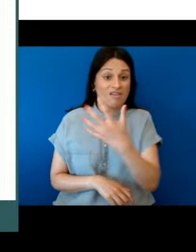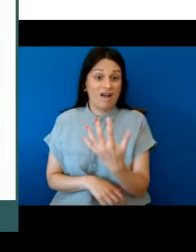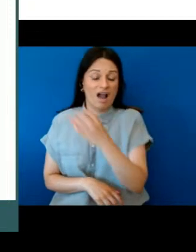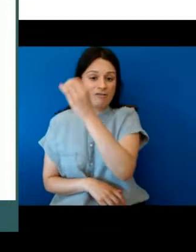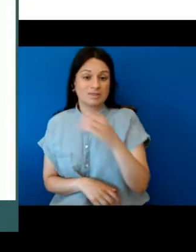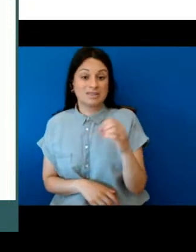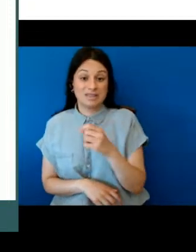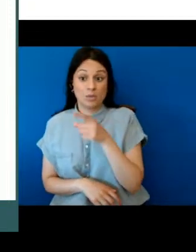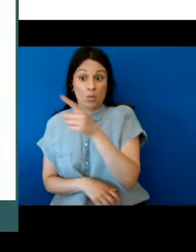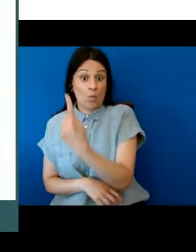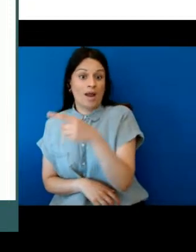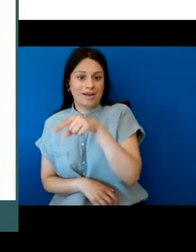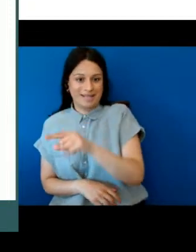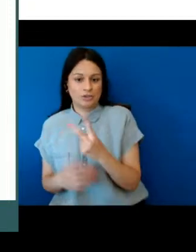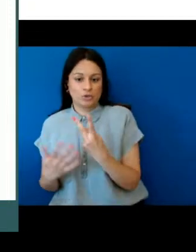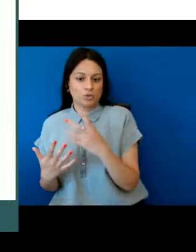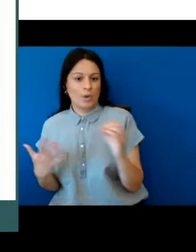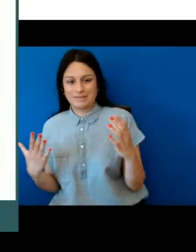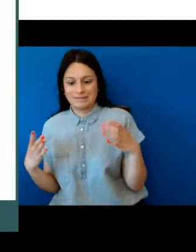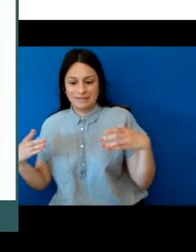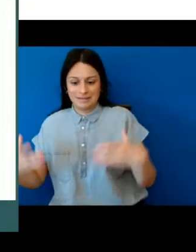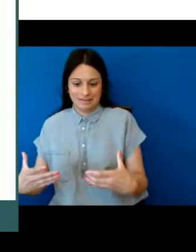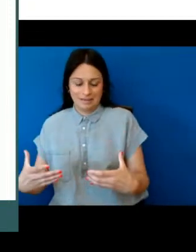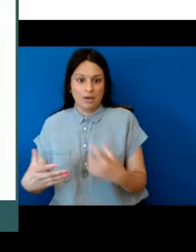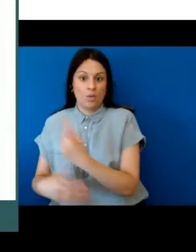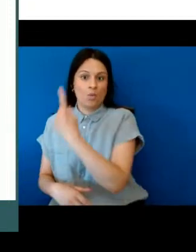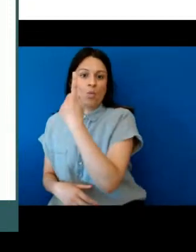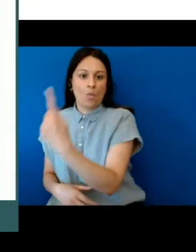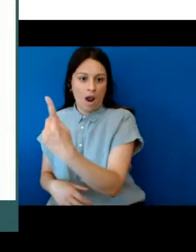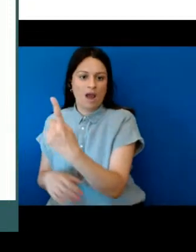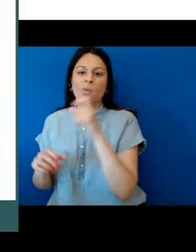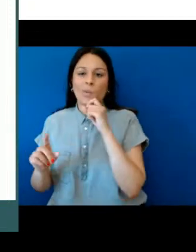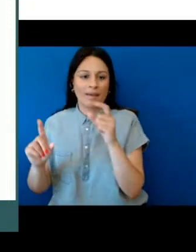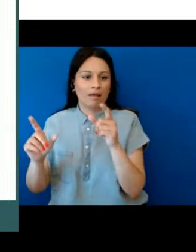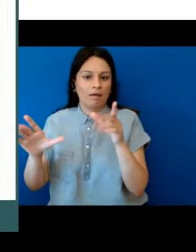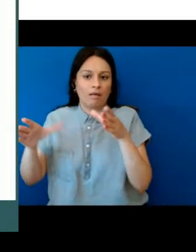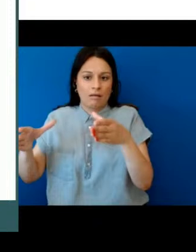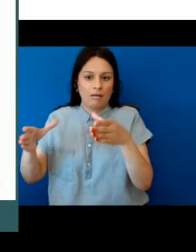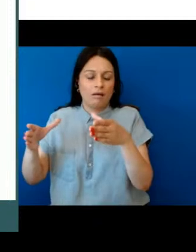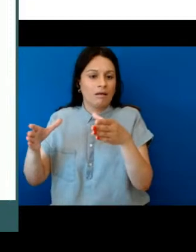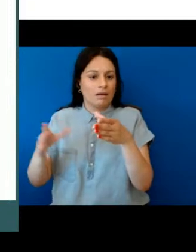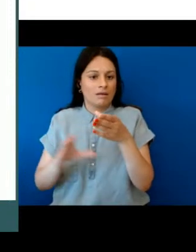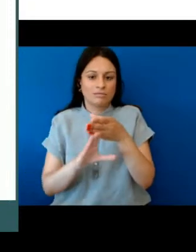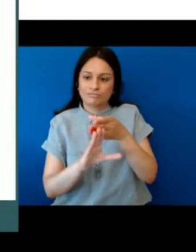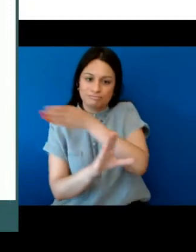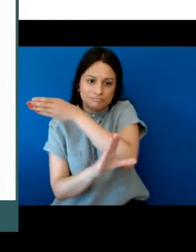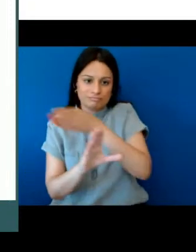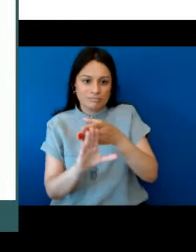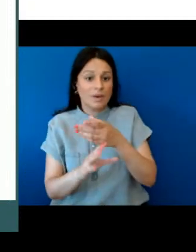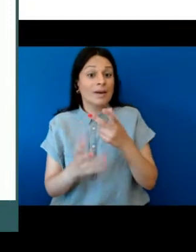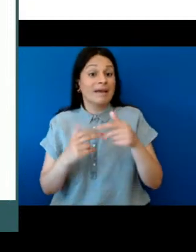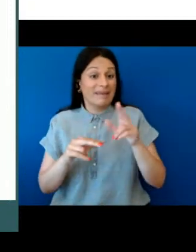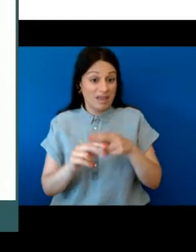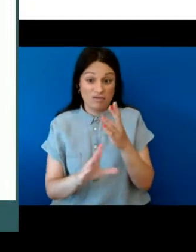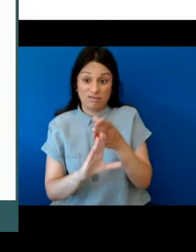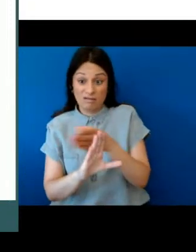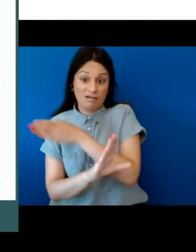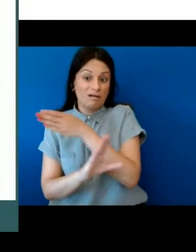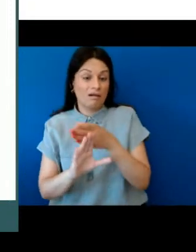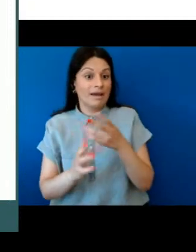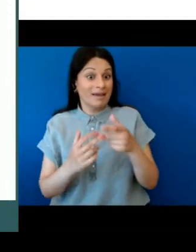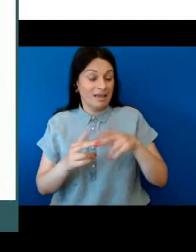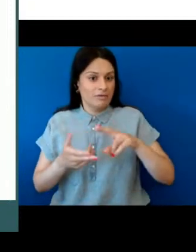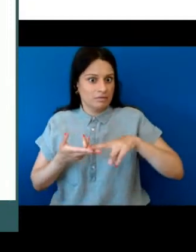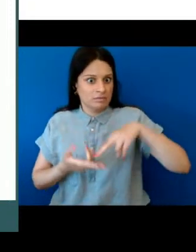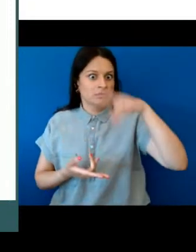fall outside the reference range. When they do so, it's usually only by a small amount. So if it's significantly raised,